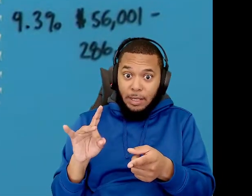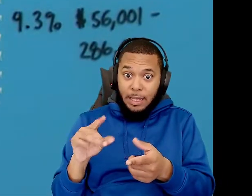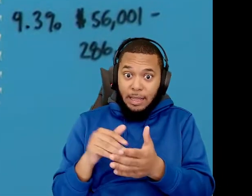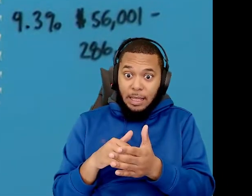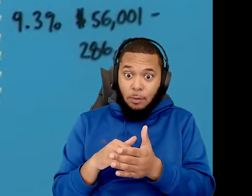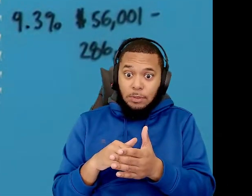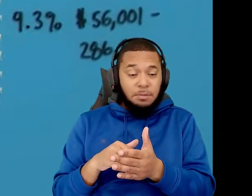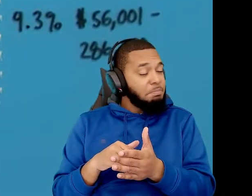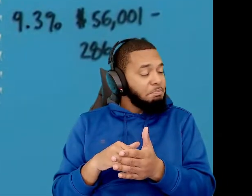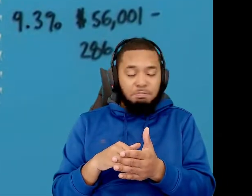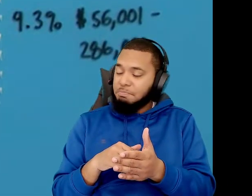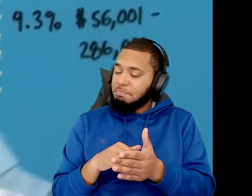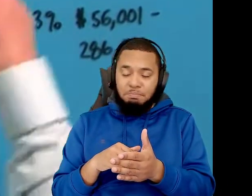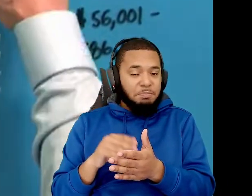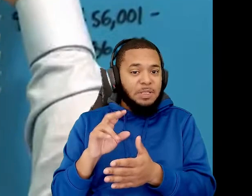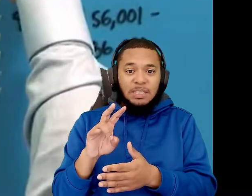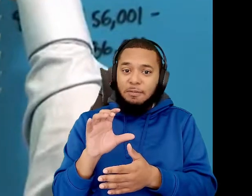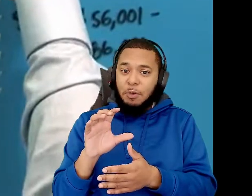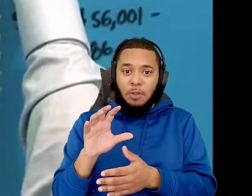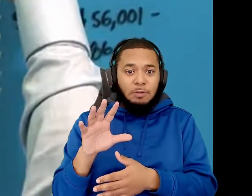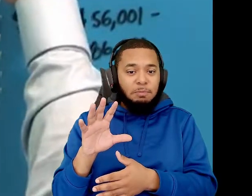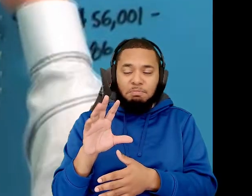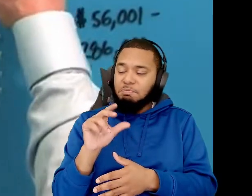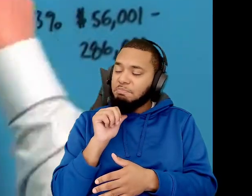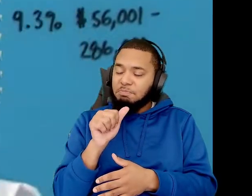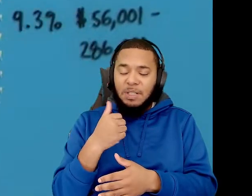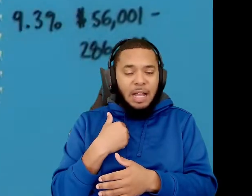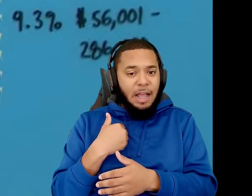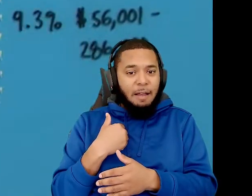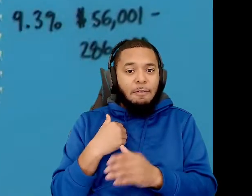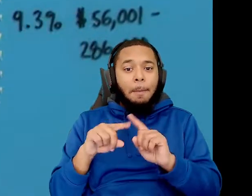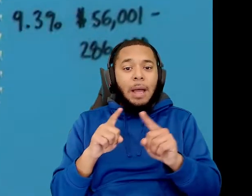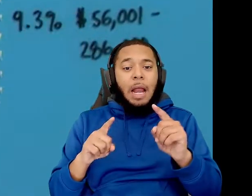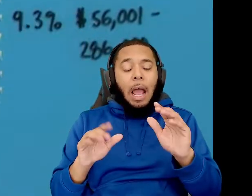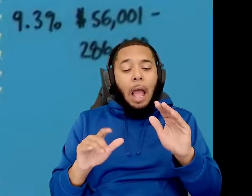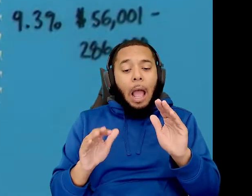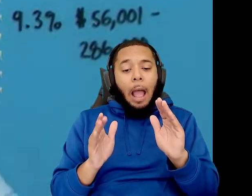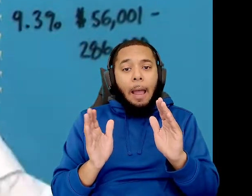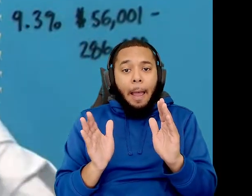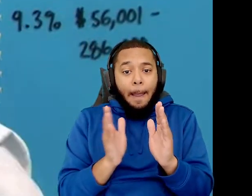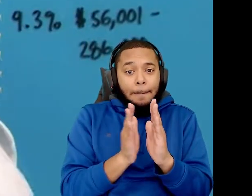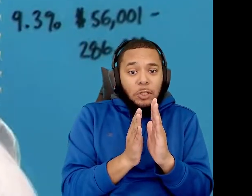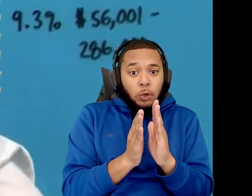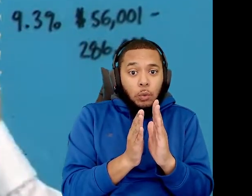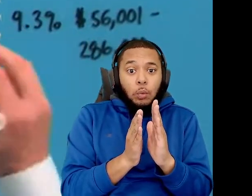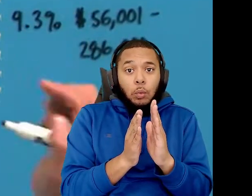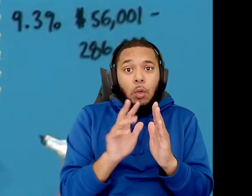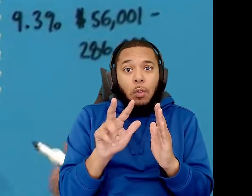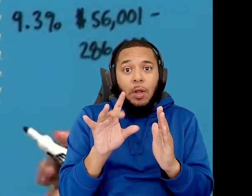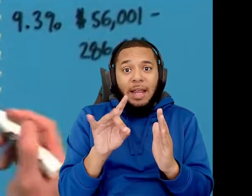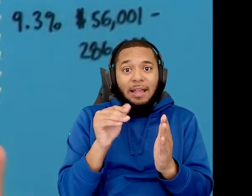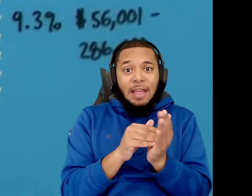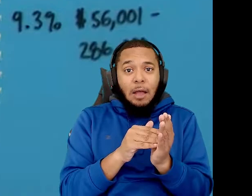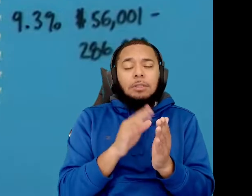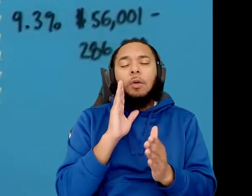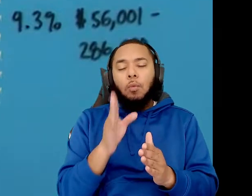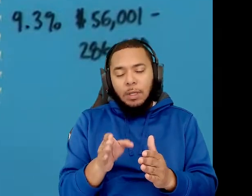we do not, but that's okay. Everything up to $38,000 is going to be taxed at